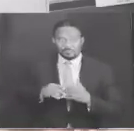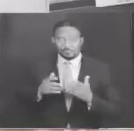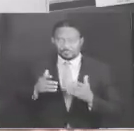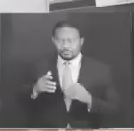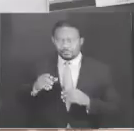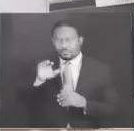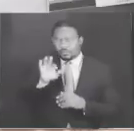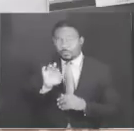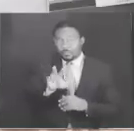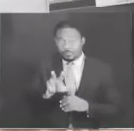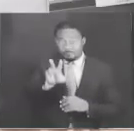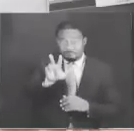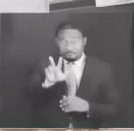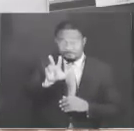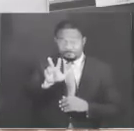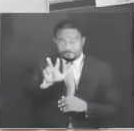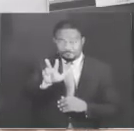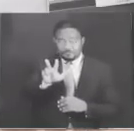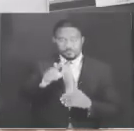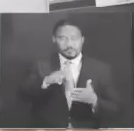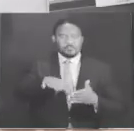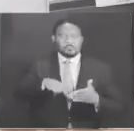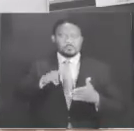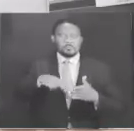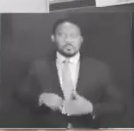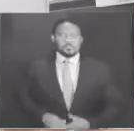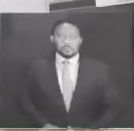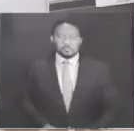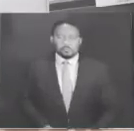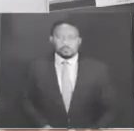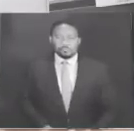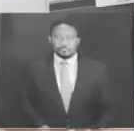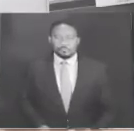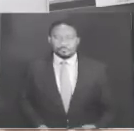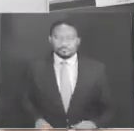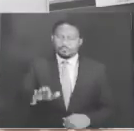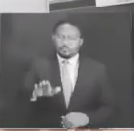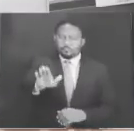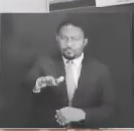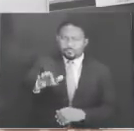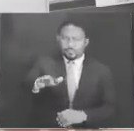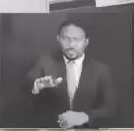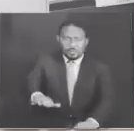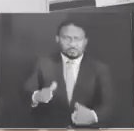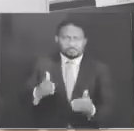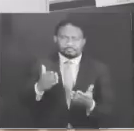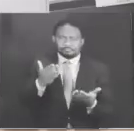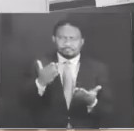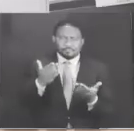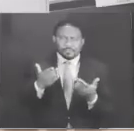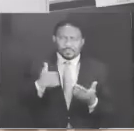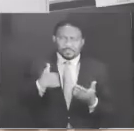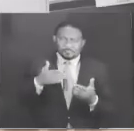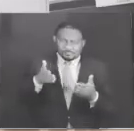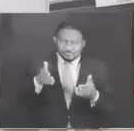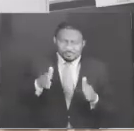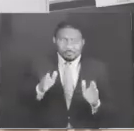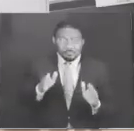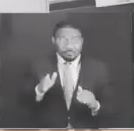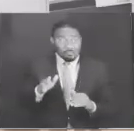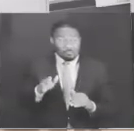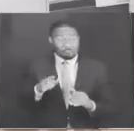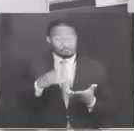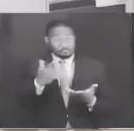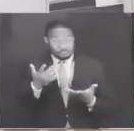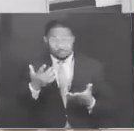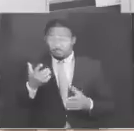93 provides by the indulgence of the House. Honorable Minority Leader. May I finish? Mr. Speaker, you've asked the question.